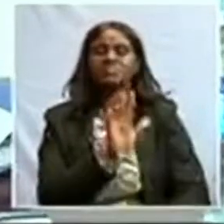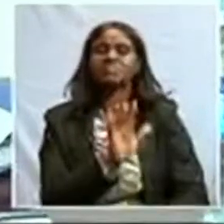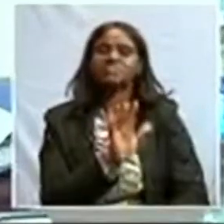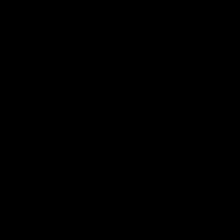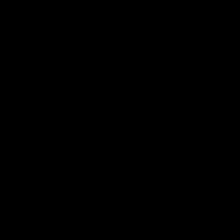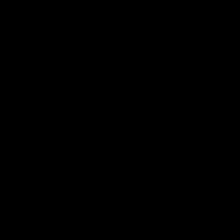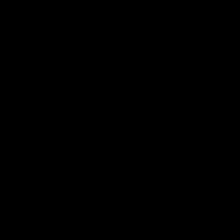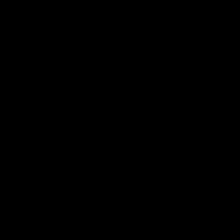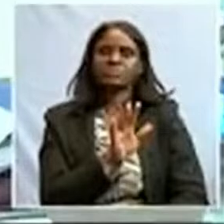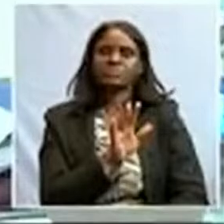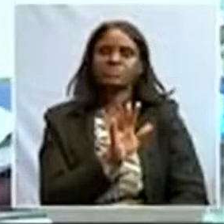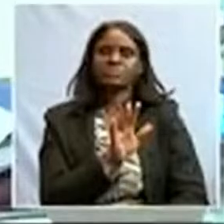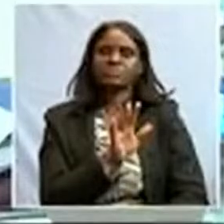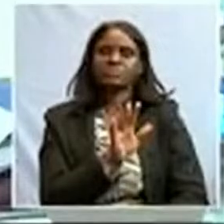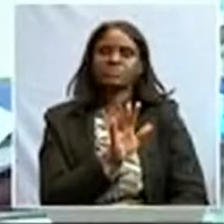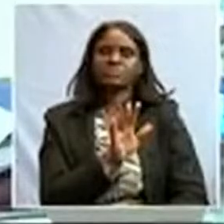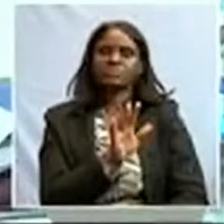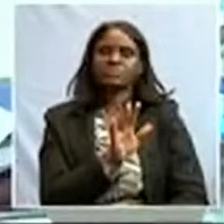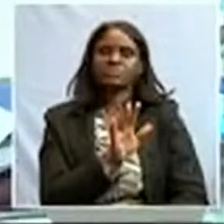Chair,